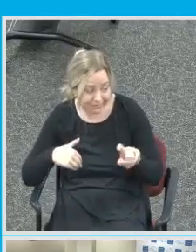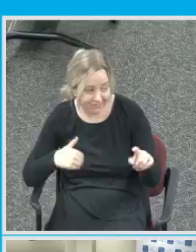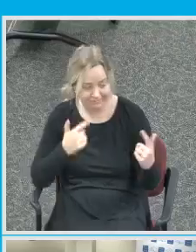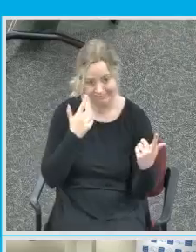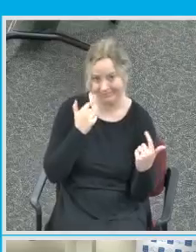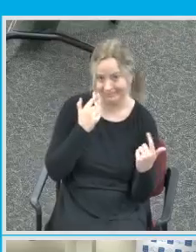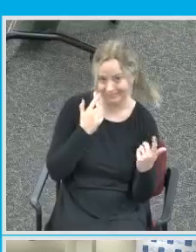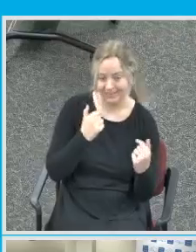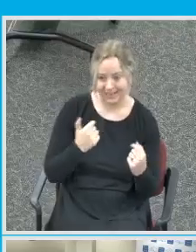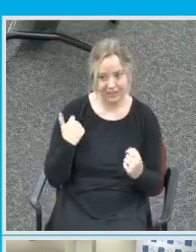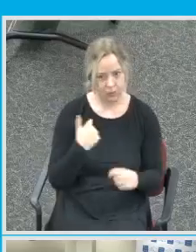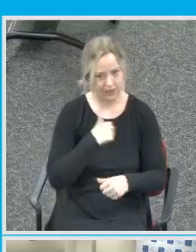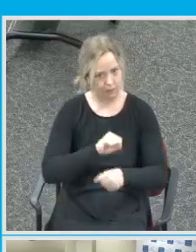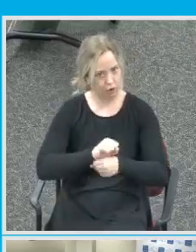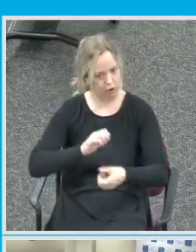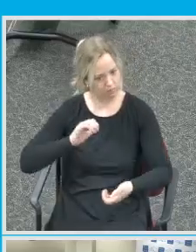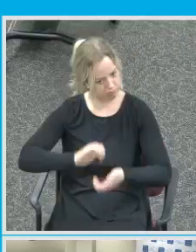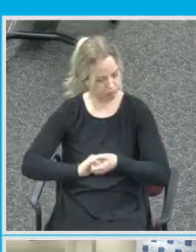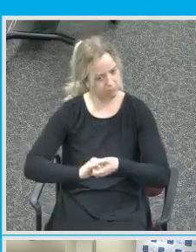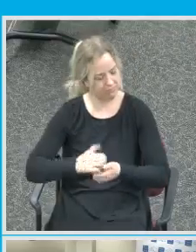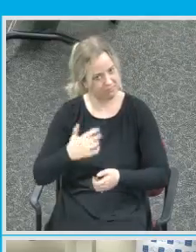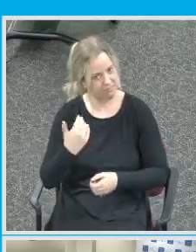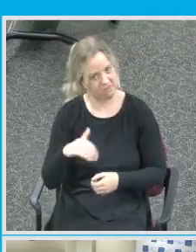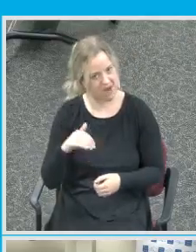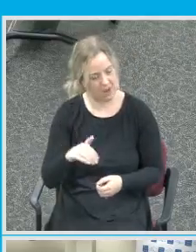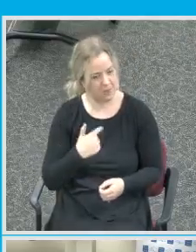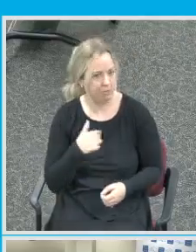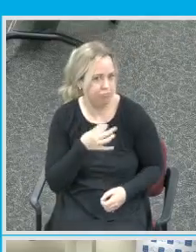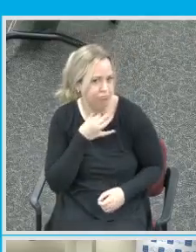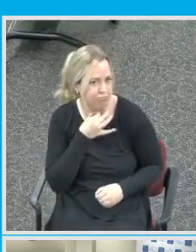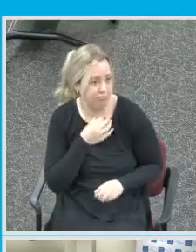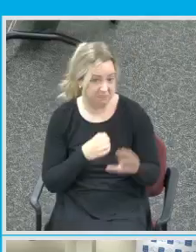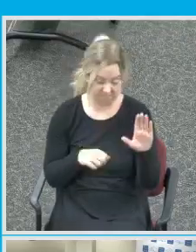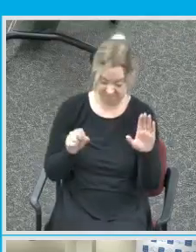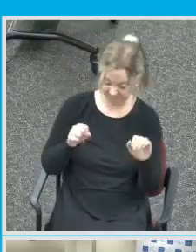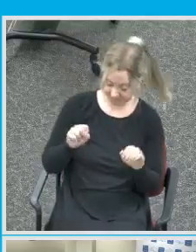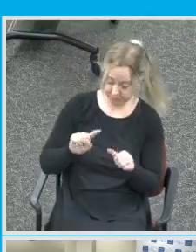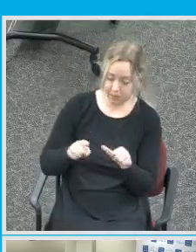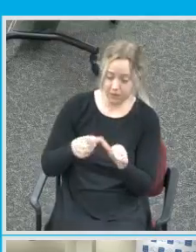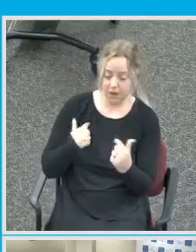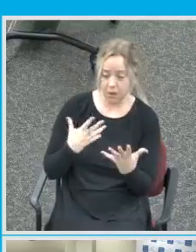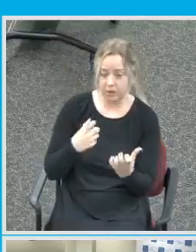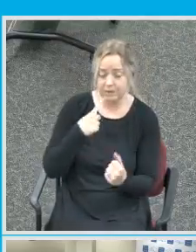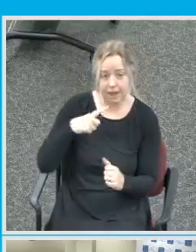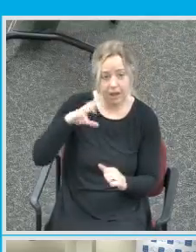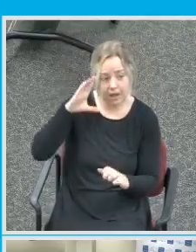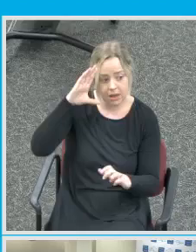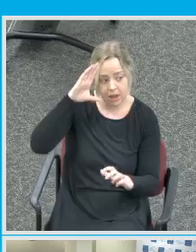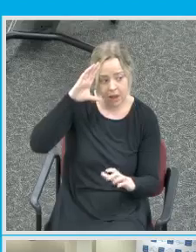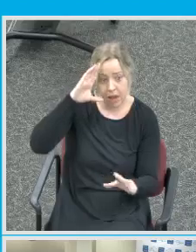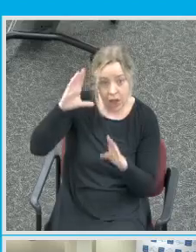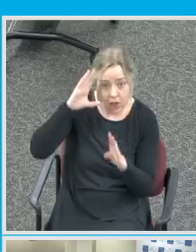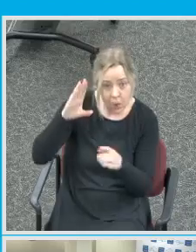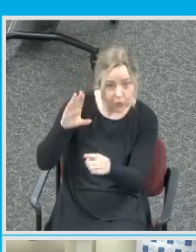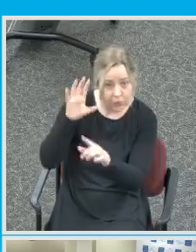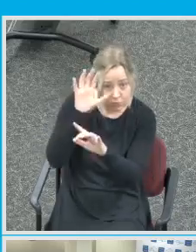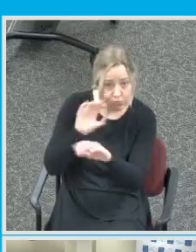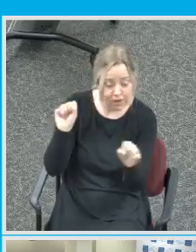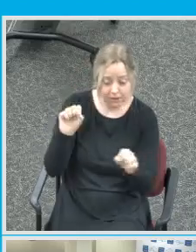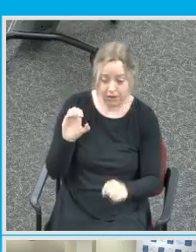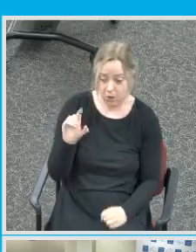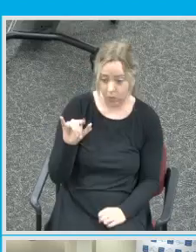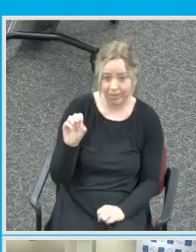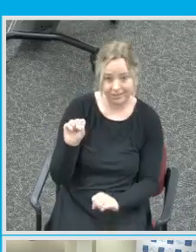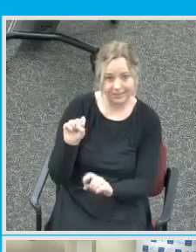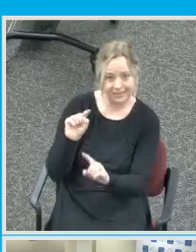very closely together, and that would probably be some good information. So. You know, first off, I'd like to say hello to President Colas, who I